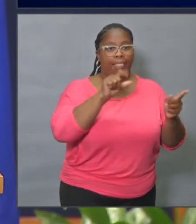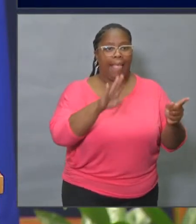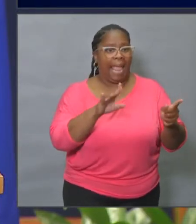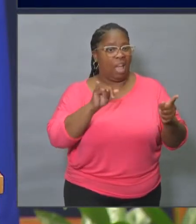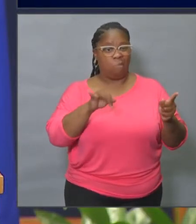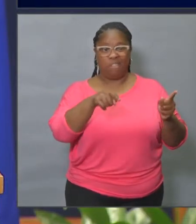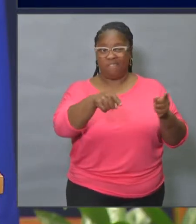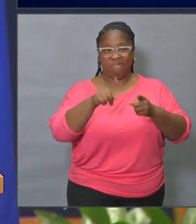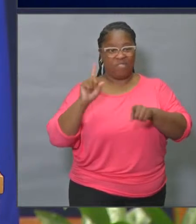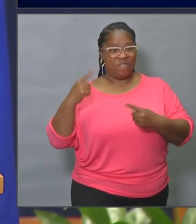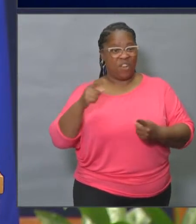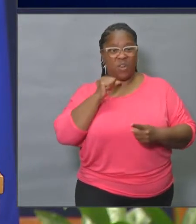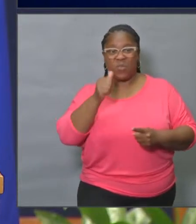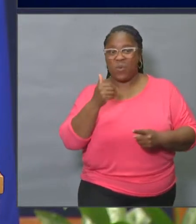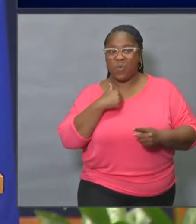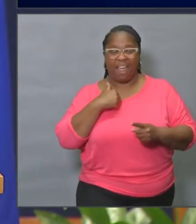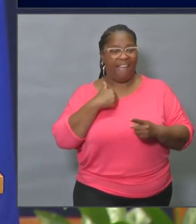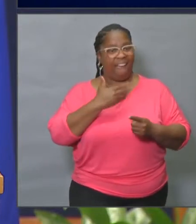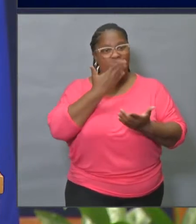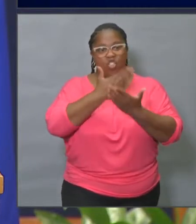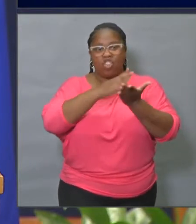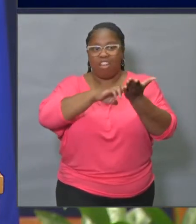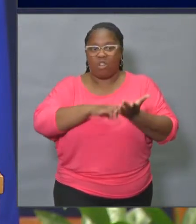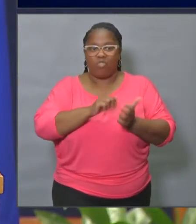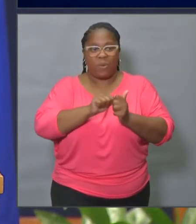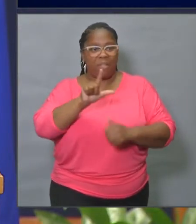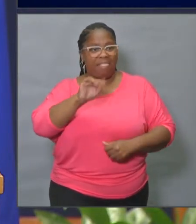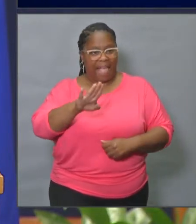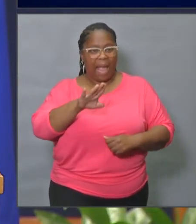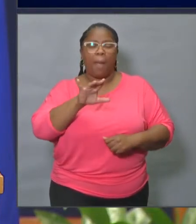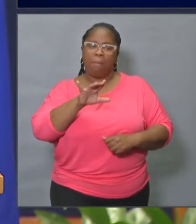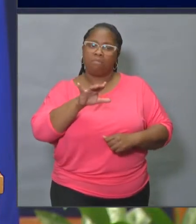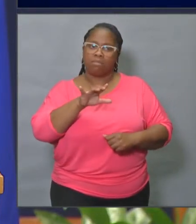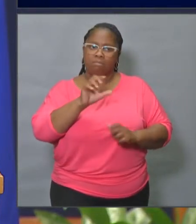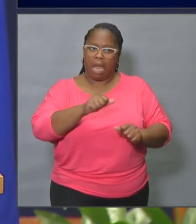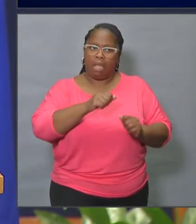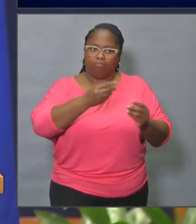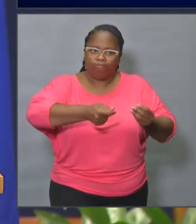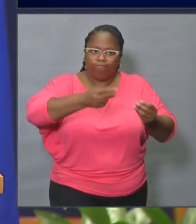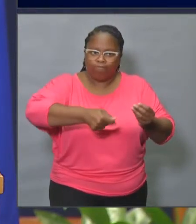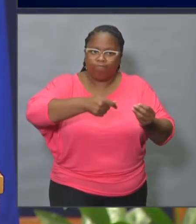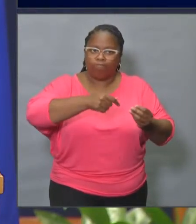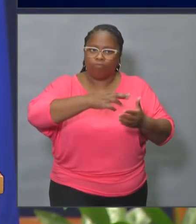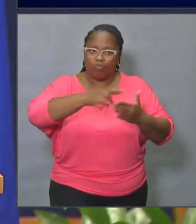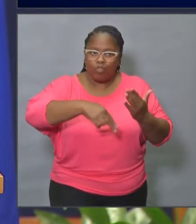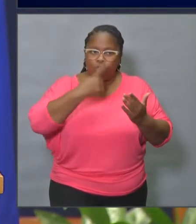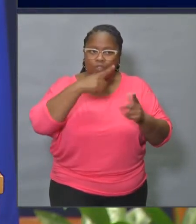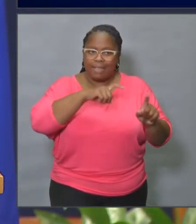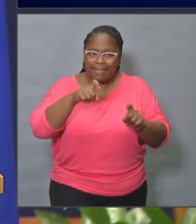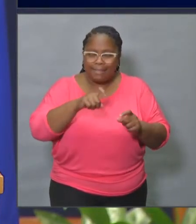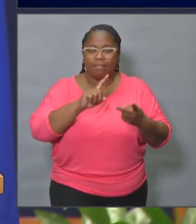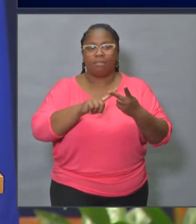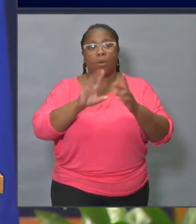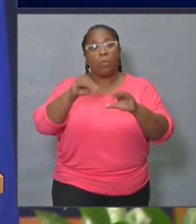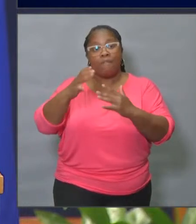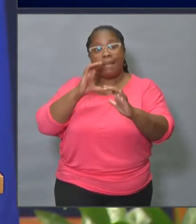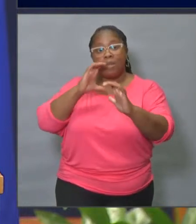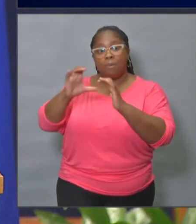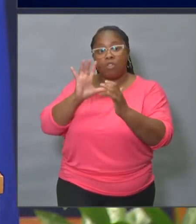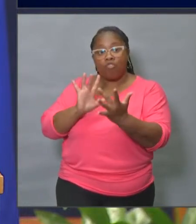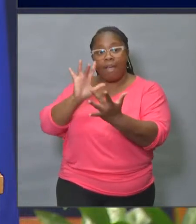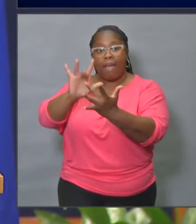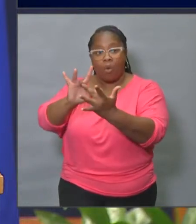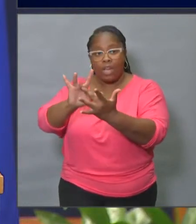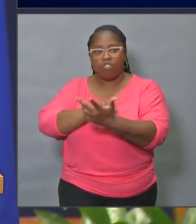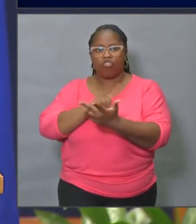contracts that have sufficient capacity to be able to meet the demand for tests, providing communications and outreach support, leveraging